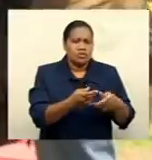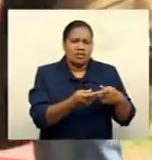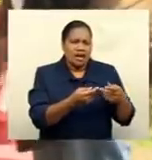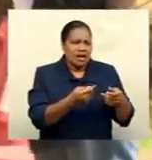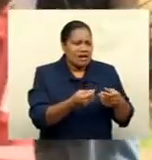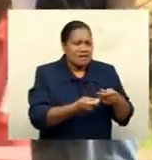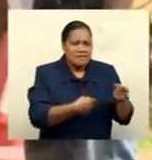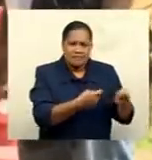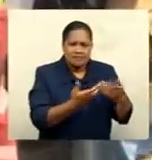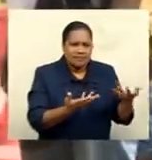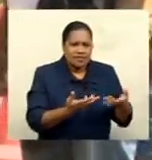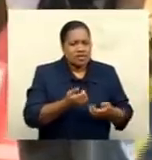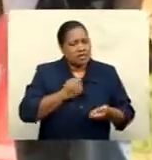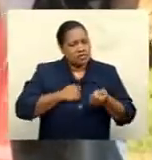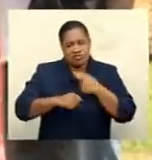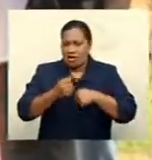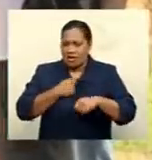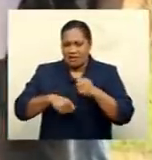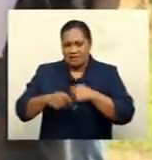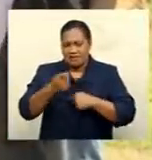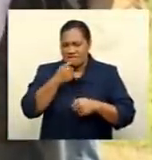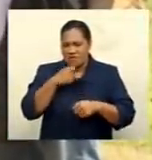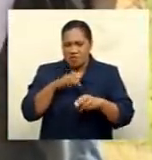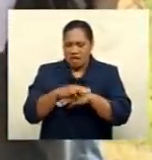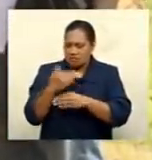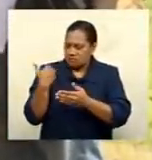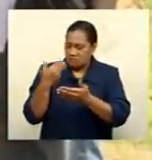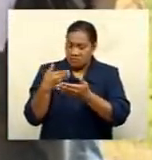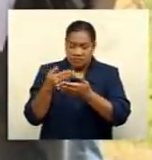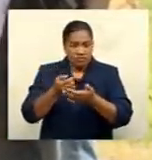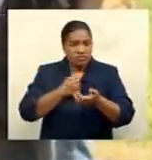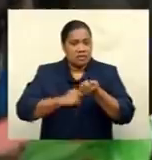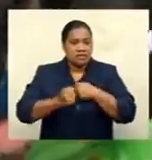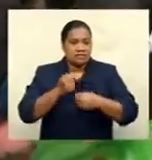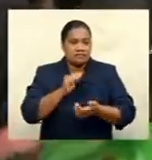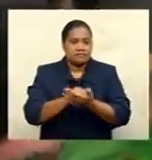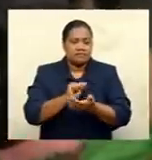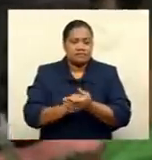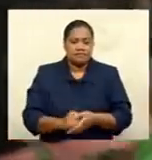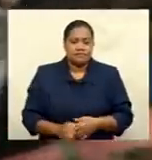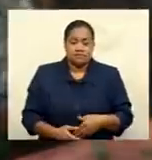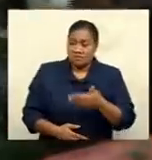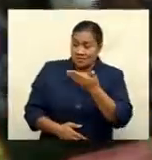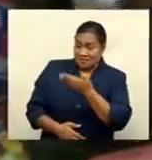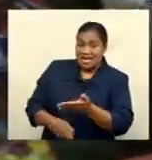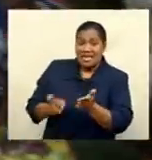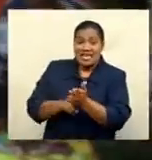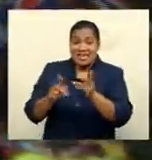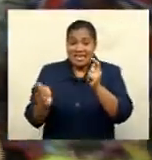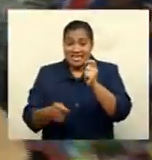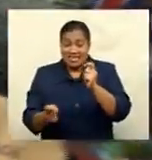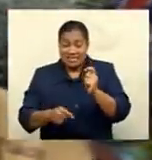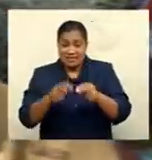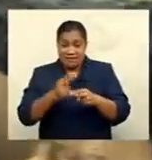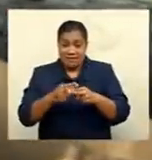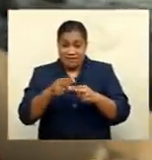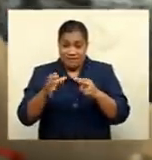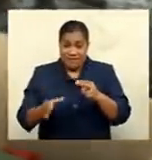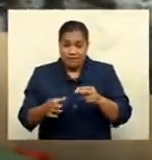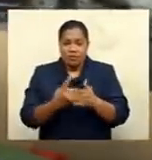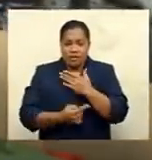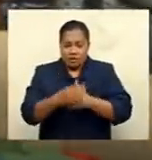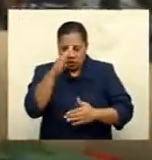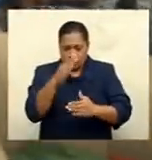been struggling for the past few months. These Naita Siri farmers are optimistic that the situation will return to some state